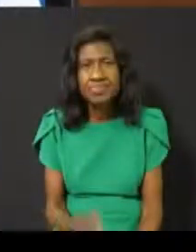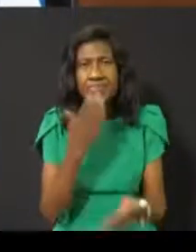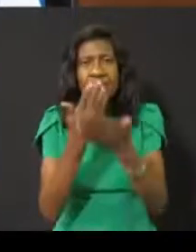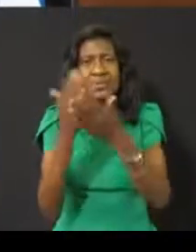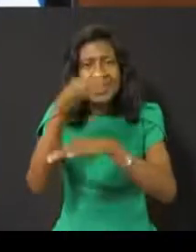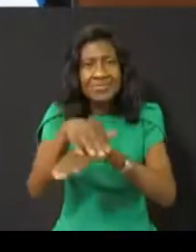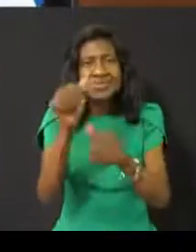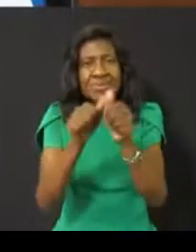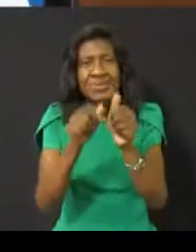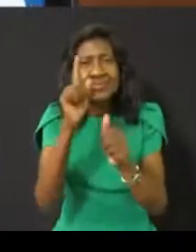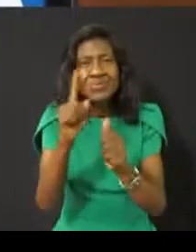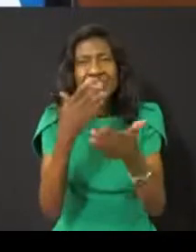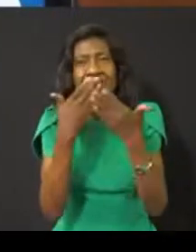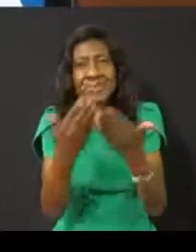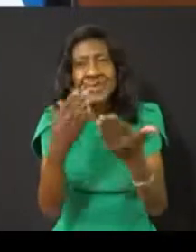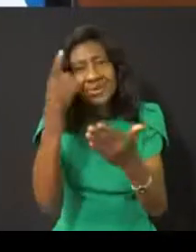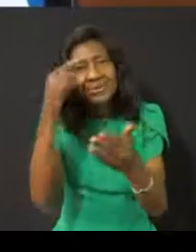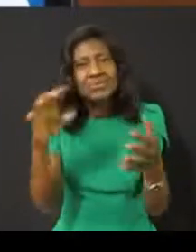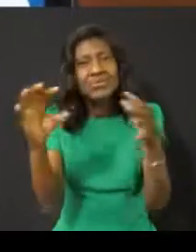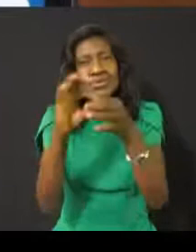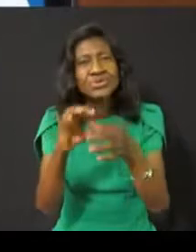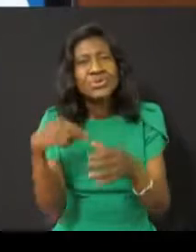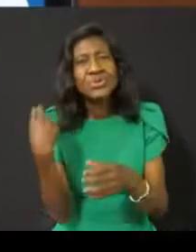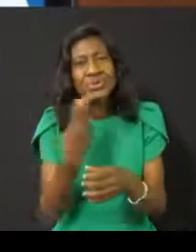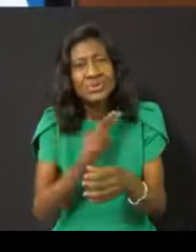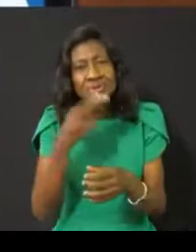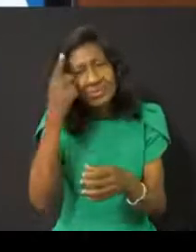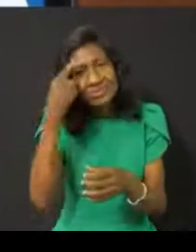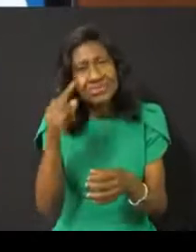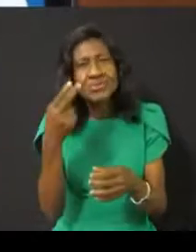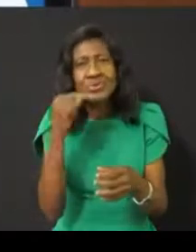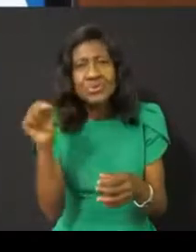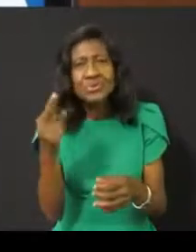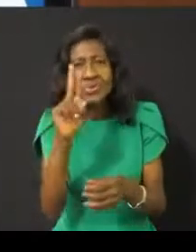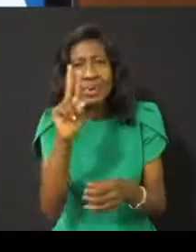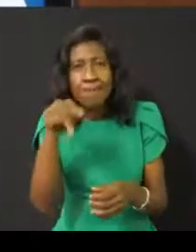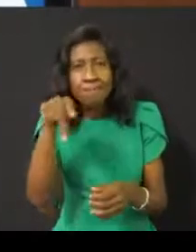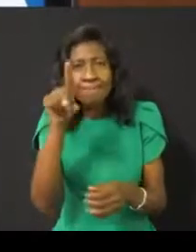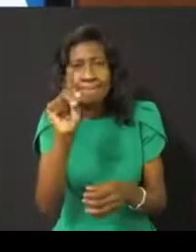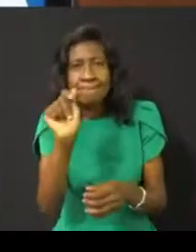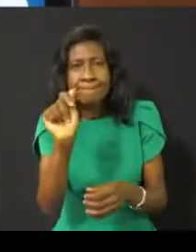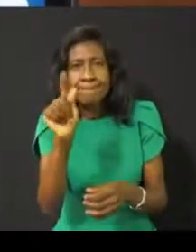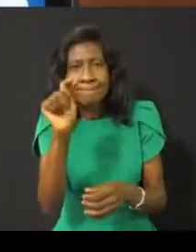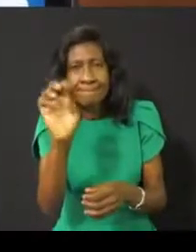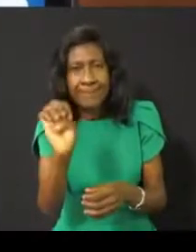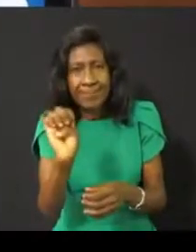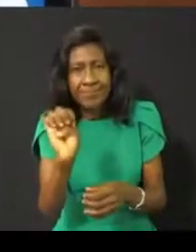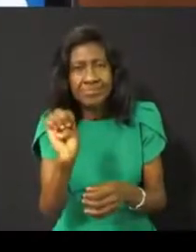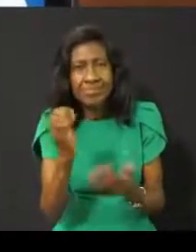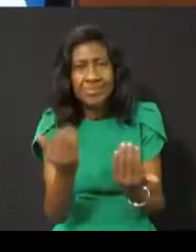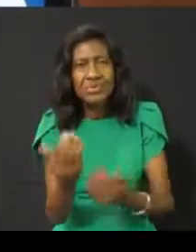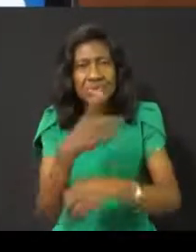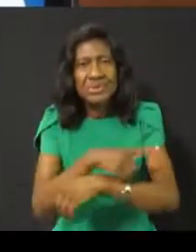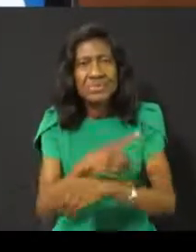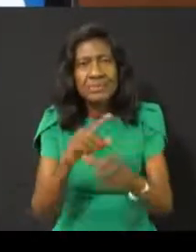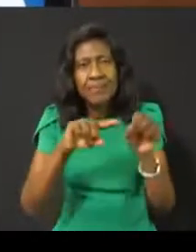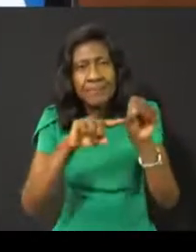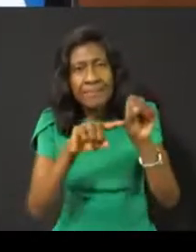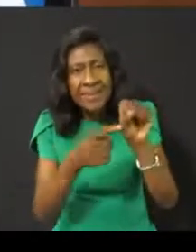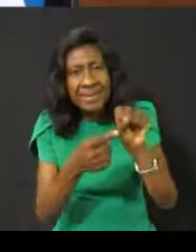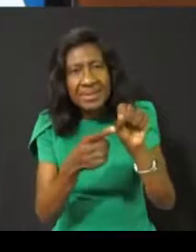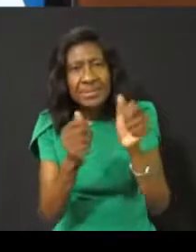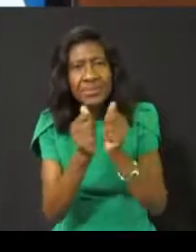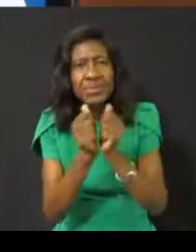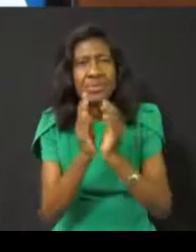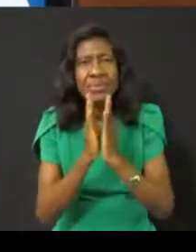Good afternoon, everyone. Thank you very much for joining us for this government press briefing on this Friday afternoon. We begin